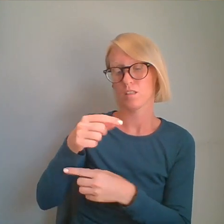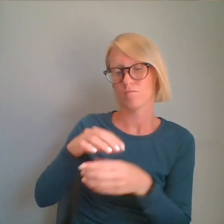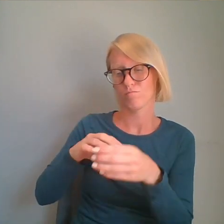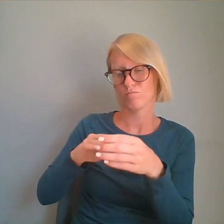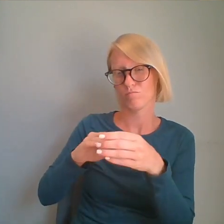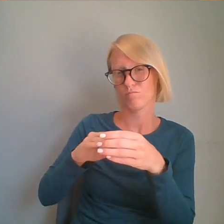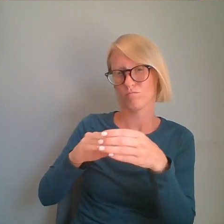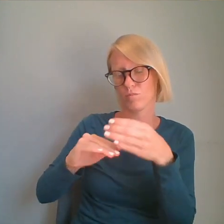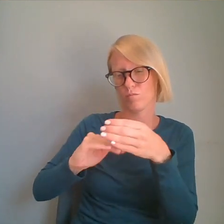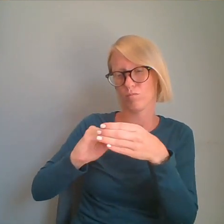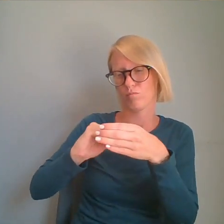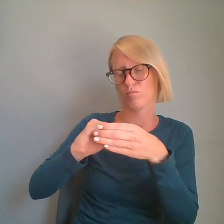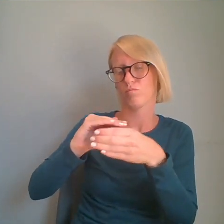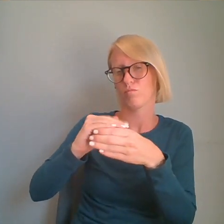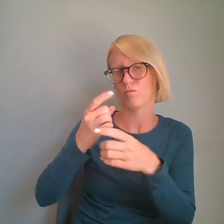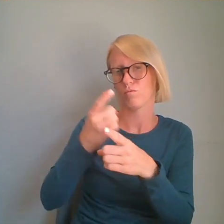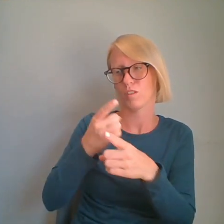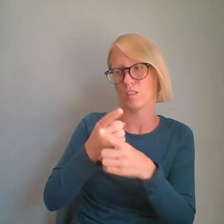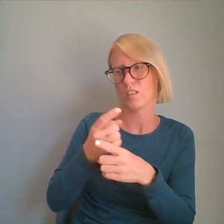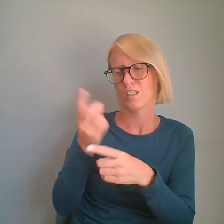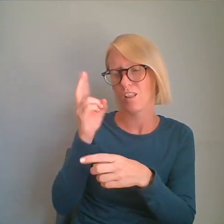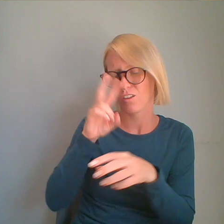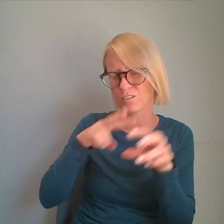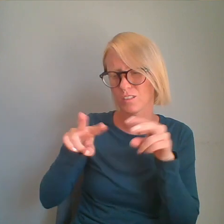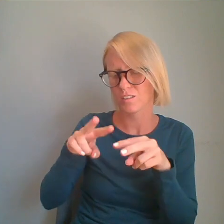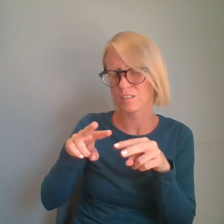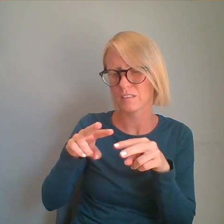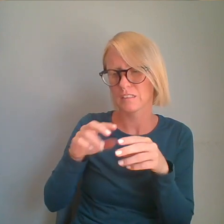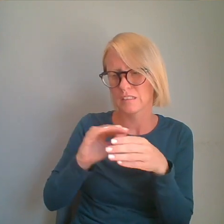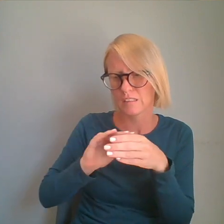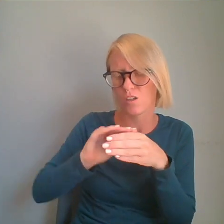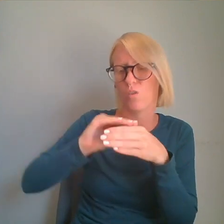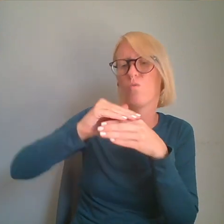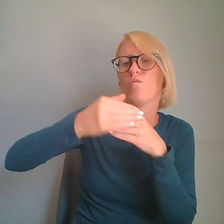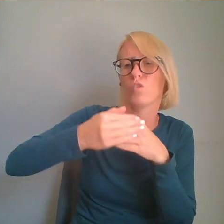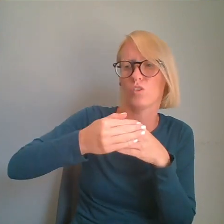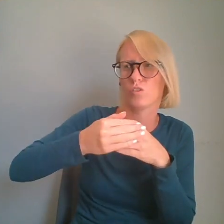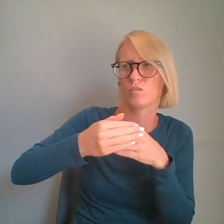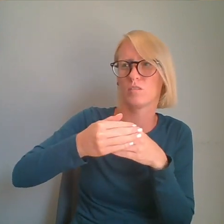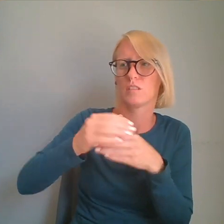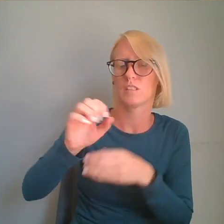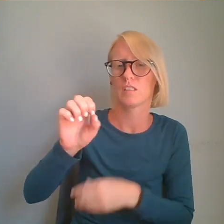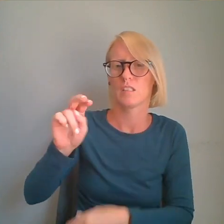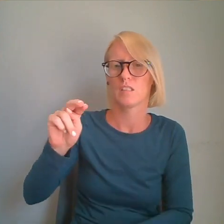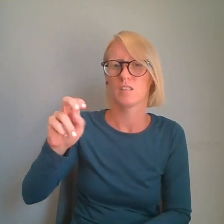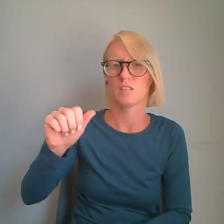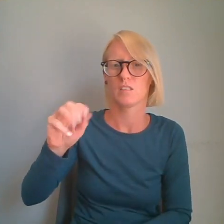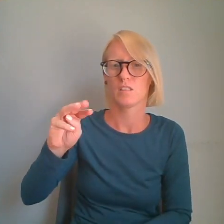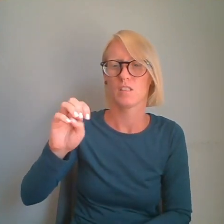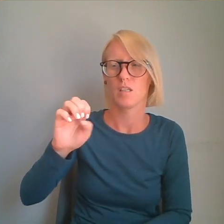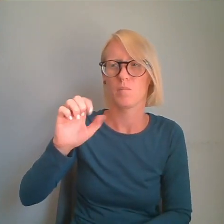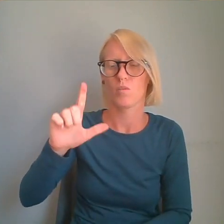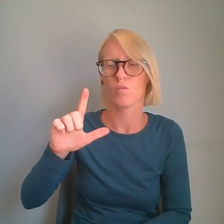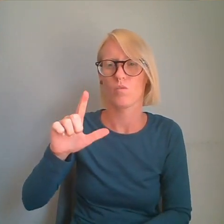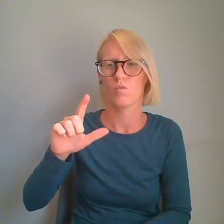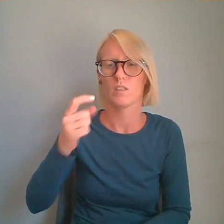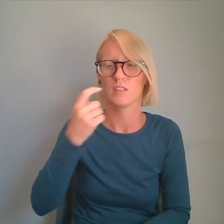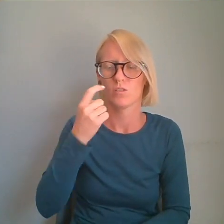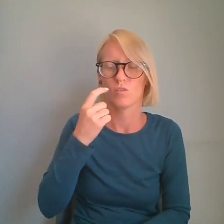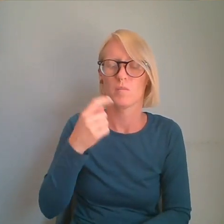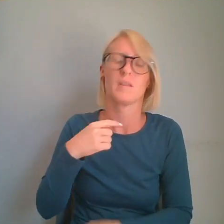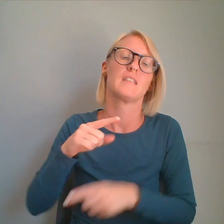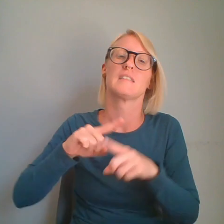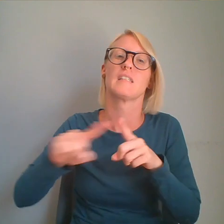Looks like they went a bit over the enamel of the tooth, but it's not loose or anything. I'm feeling that